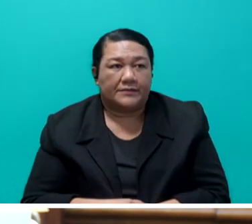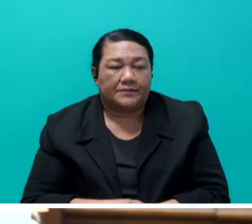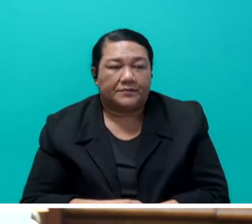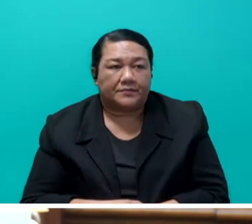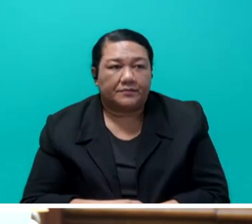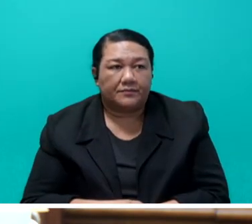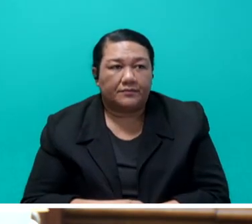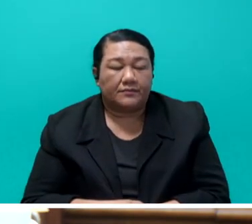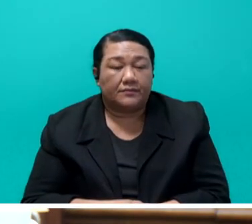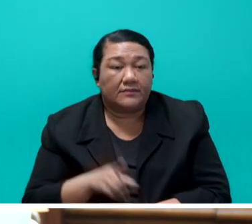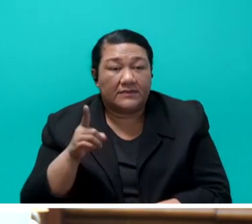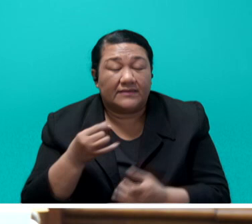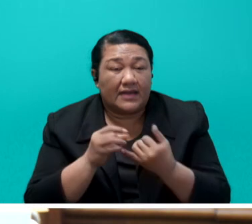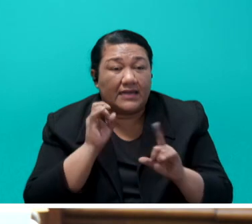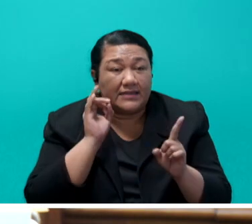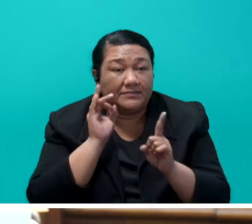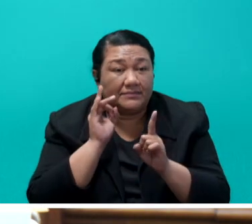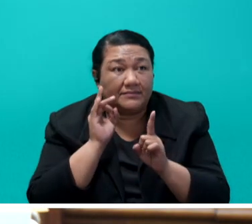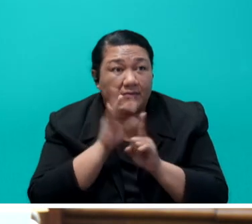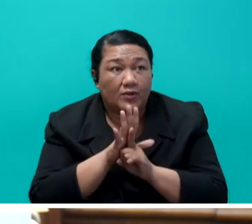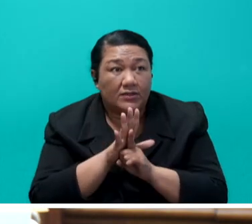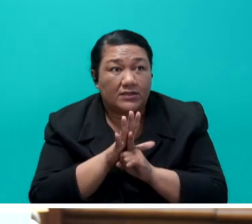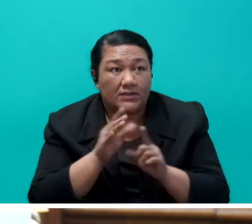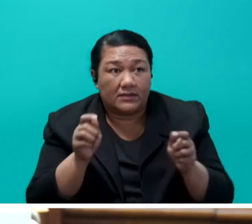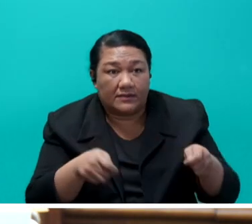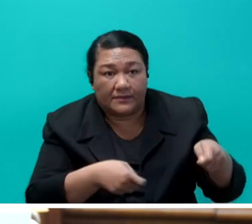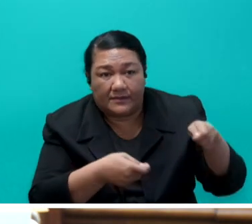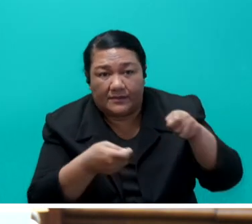It is essential to put the volume of wastewater into perspective.